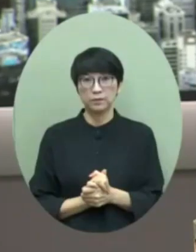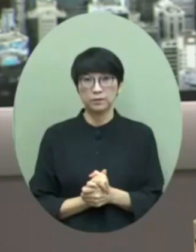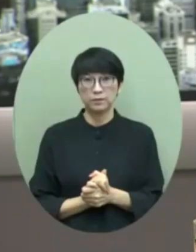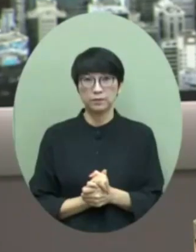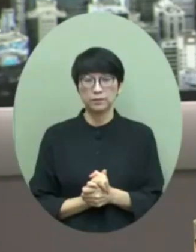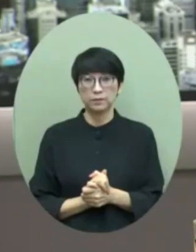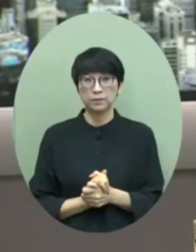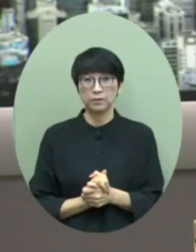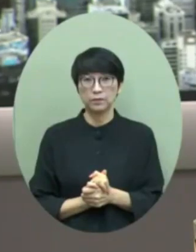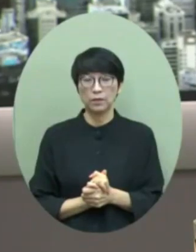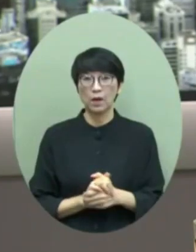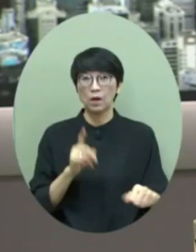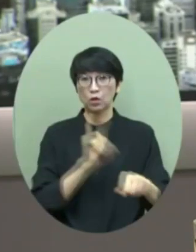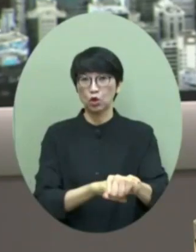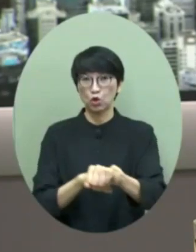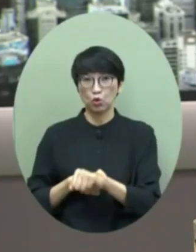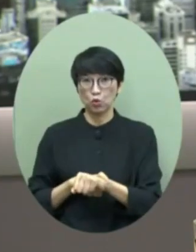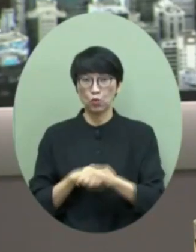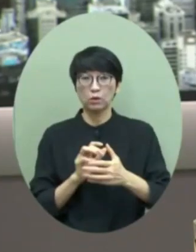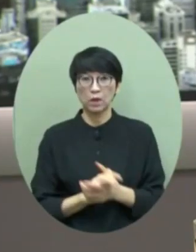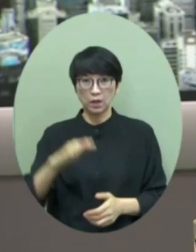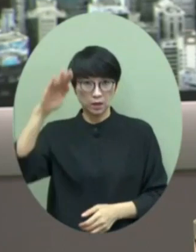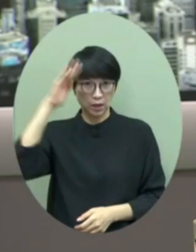arrests having been made by the police,